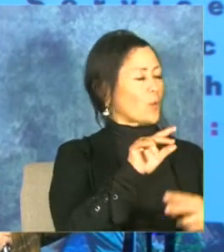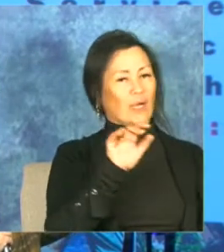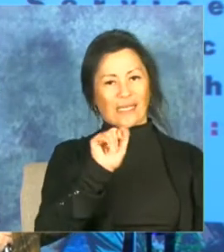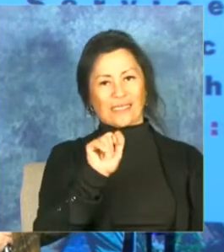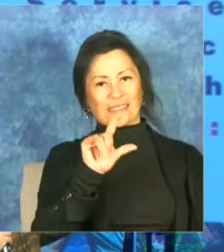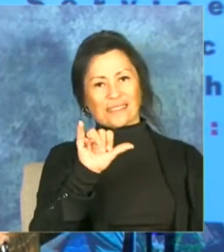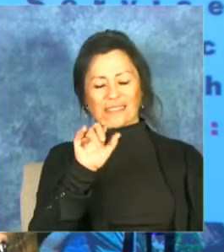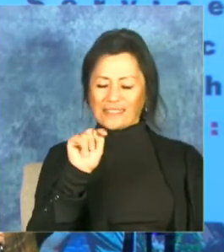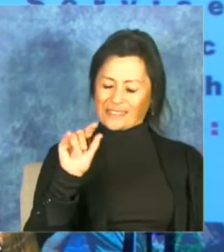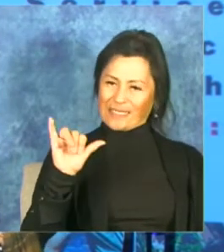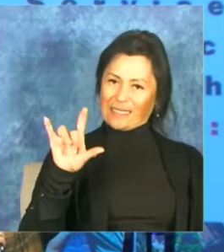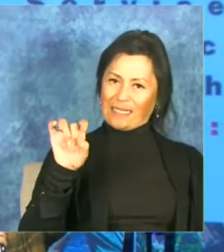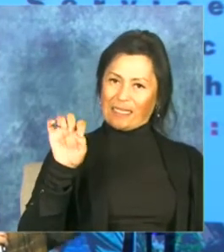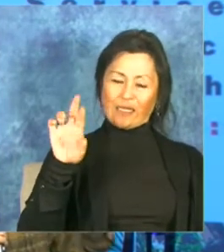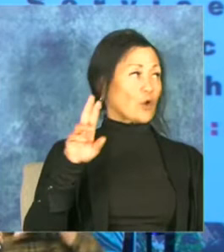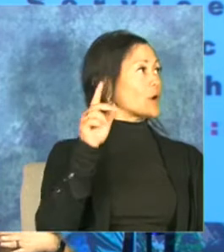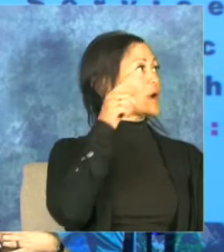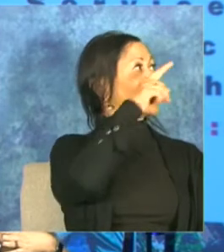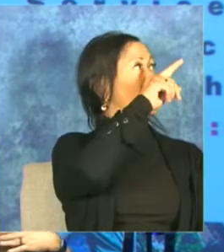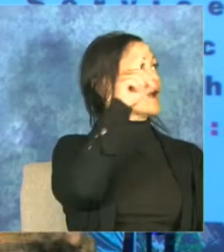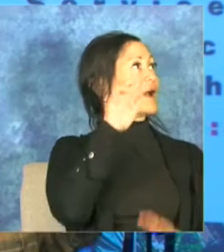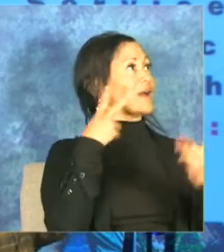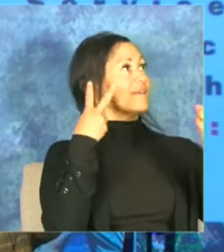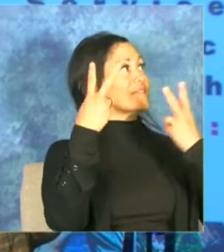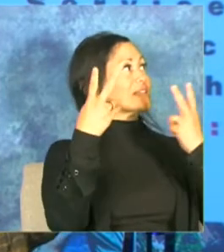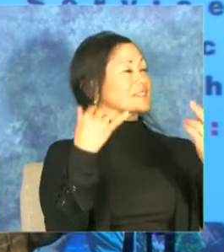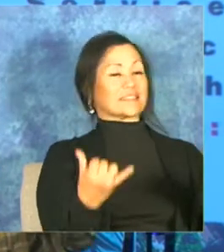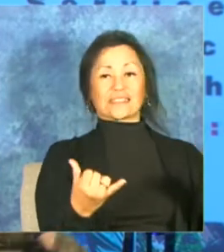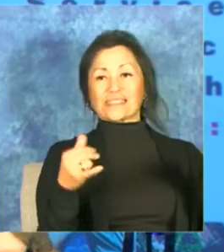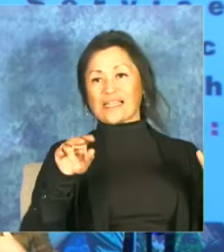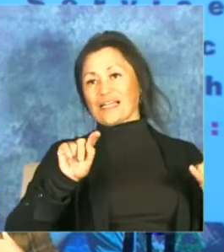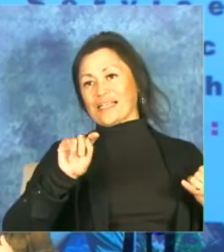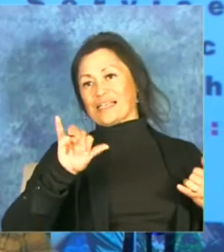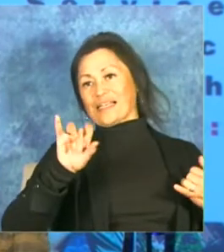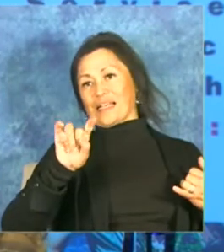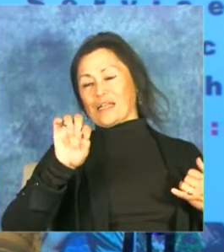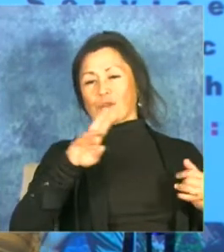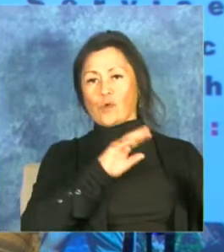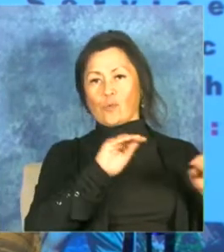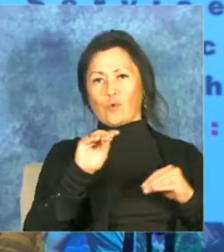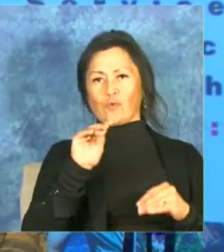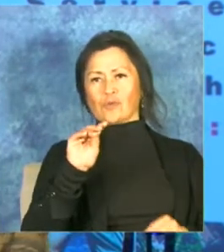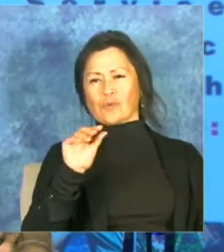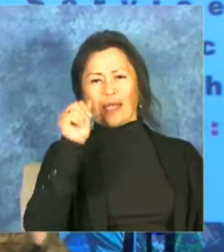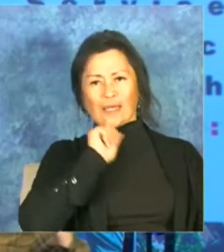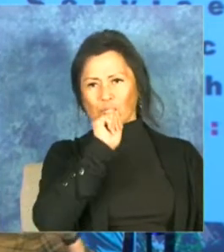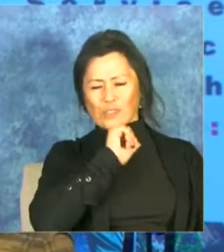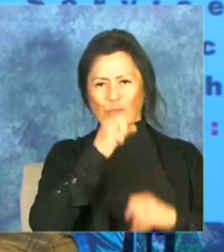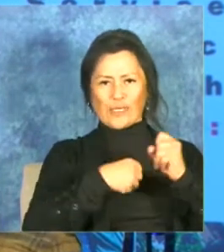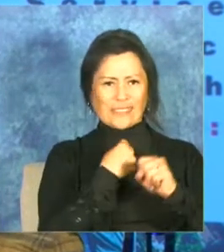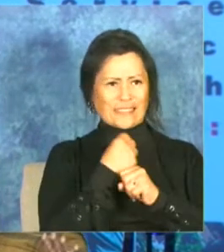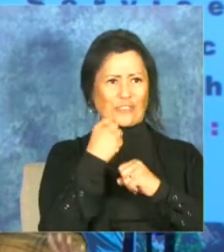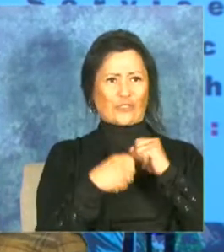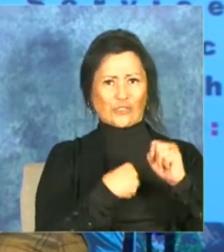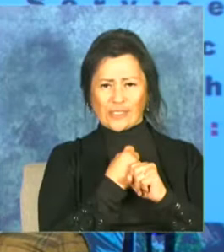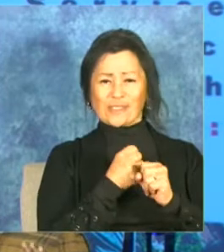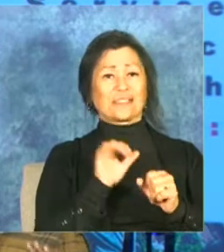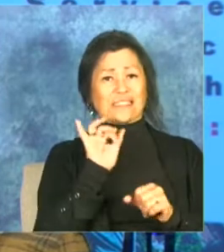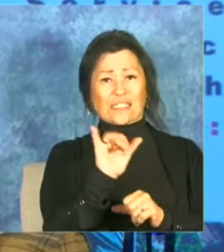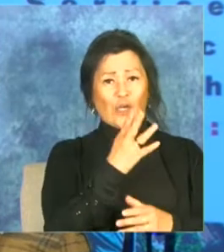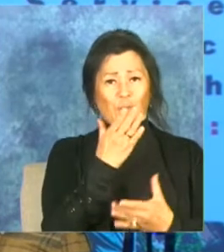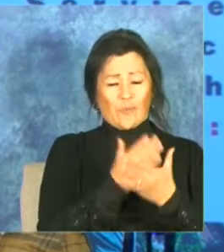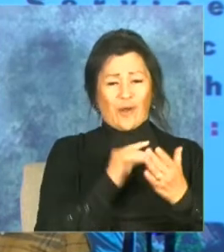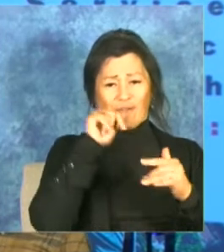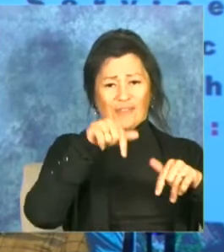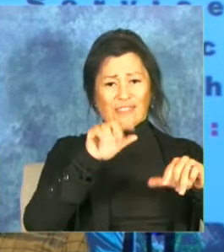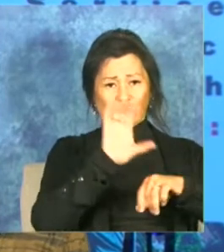at today? The Taylors up top. Visiting today, they moved to Arizona years ago, and they're still very much a part of this